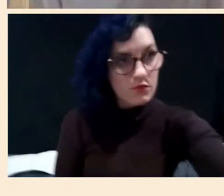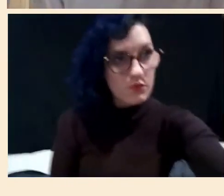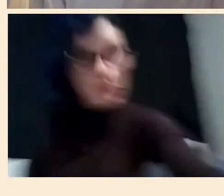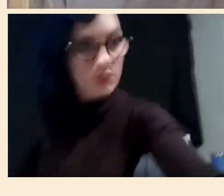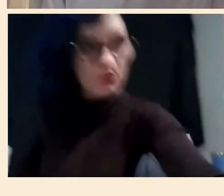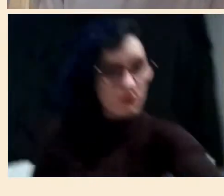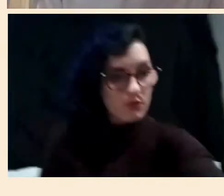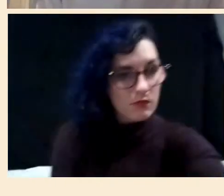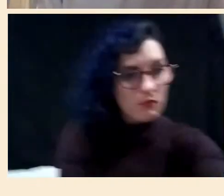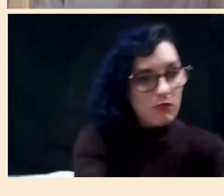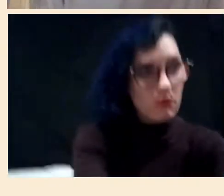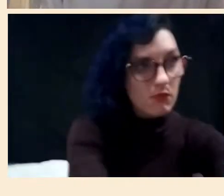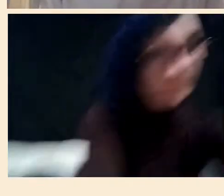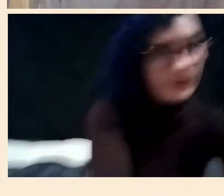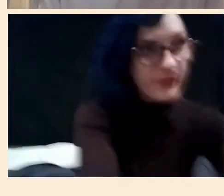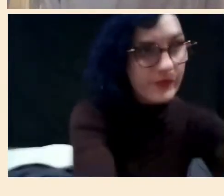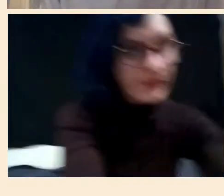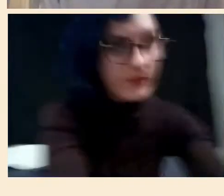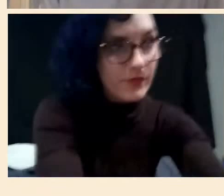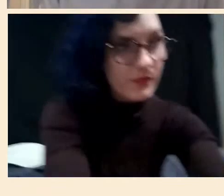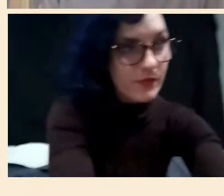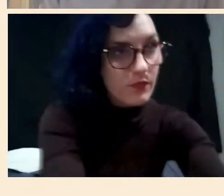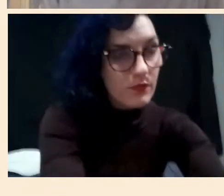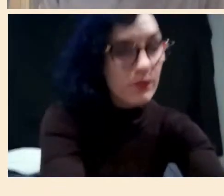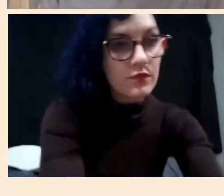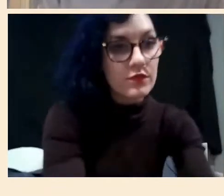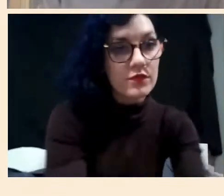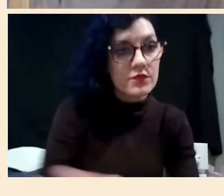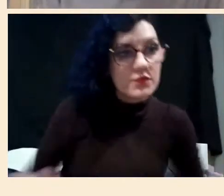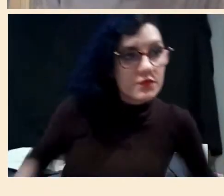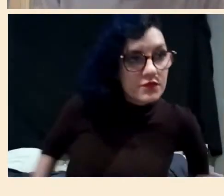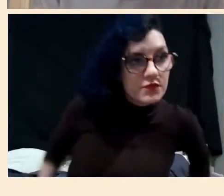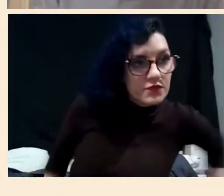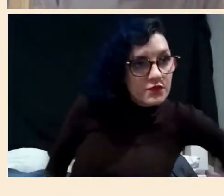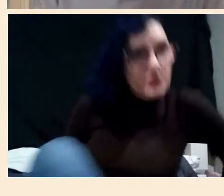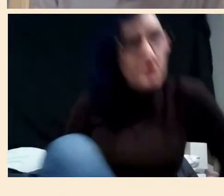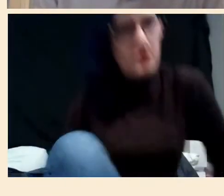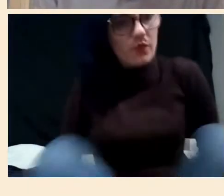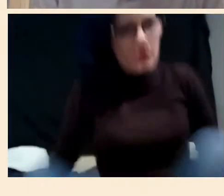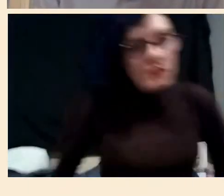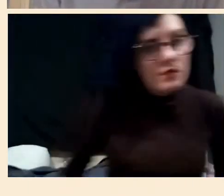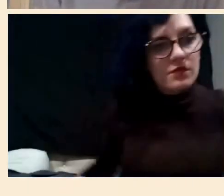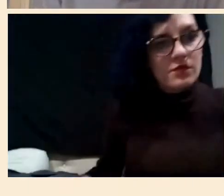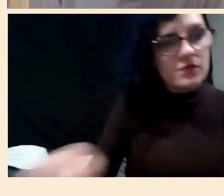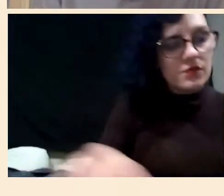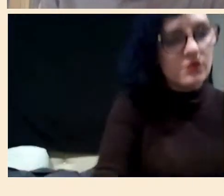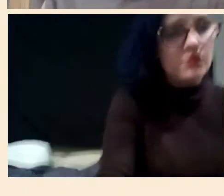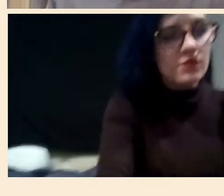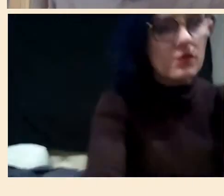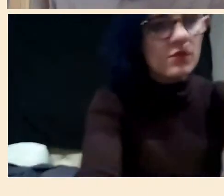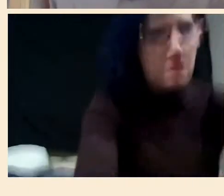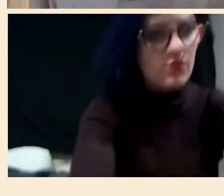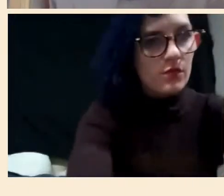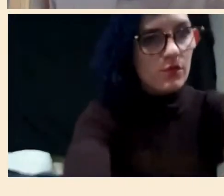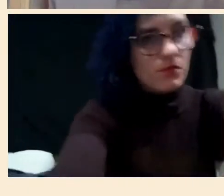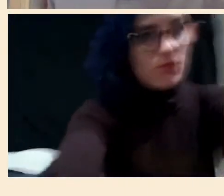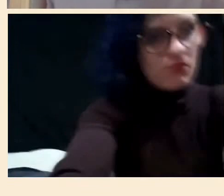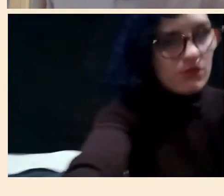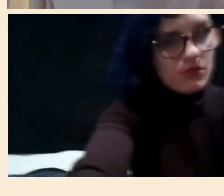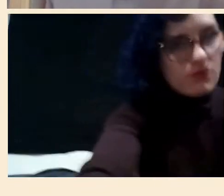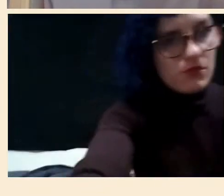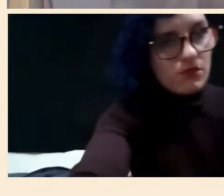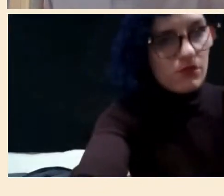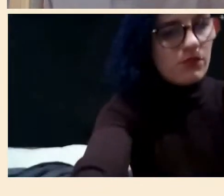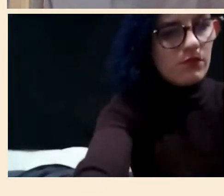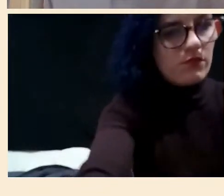So I'm assuming you prepared for this. Senator Thatcher, what is your question for Senator Fagan? All right, got it